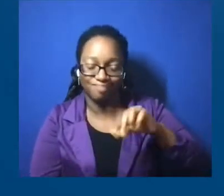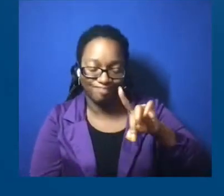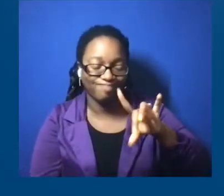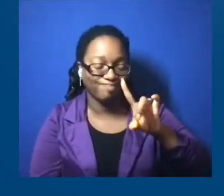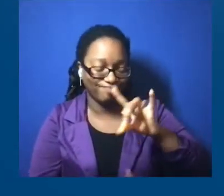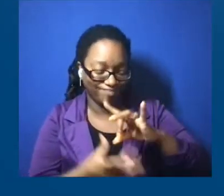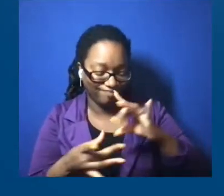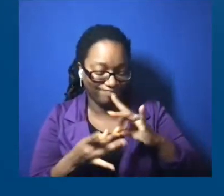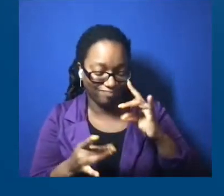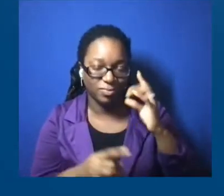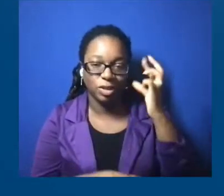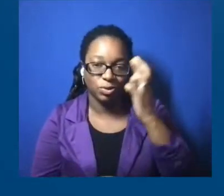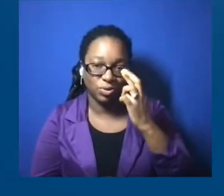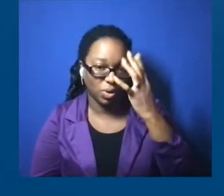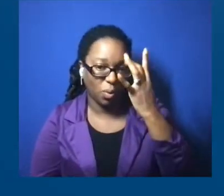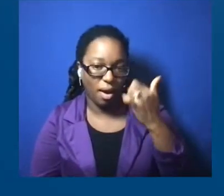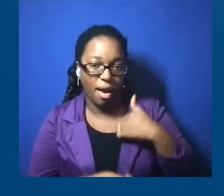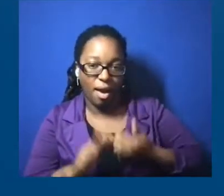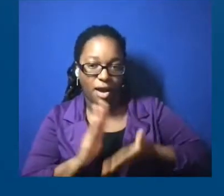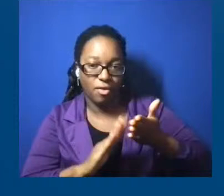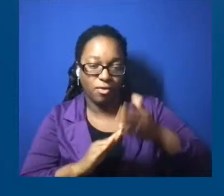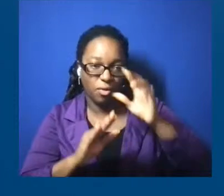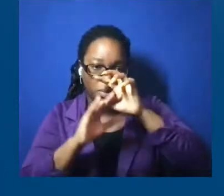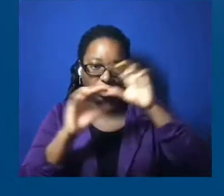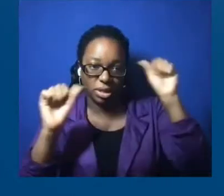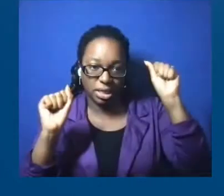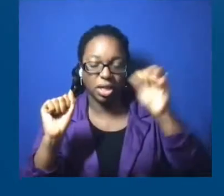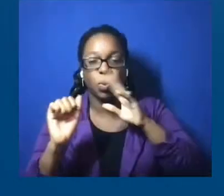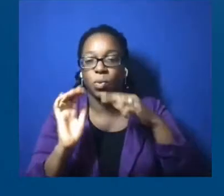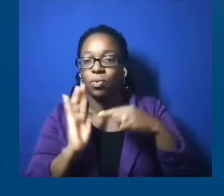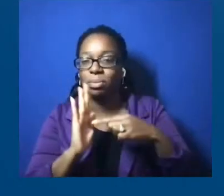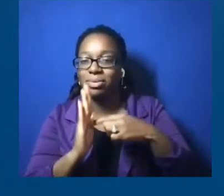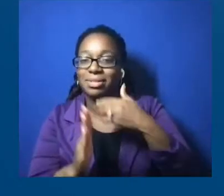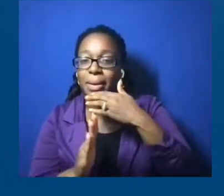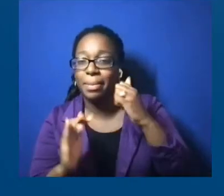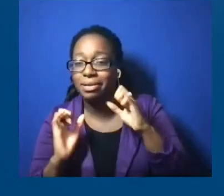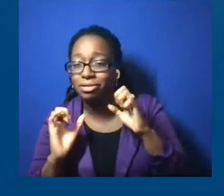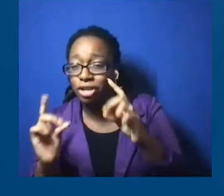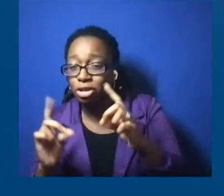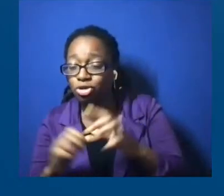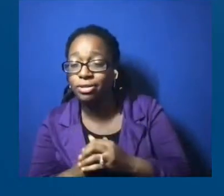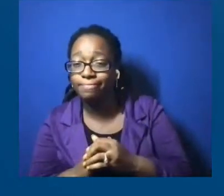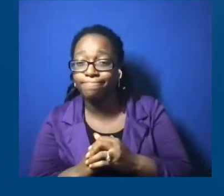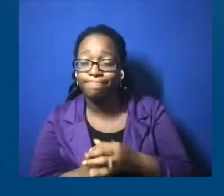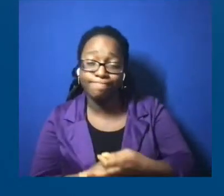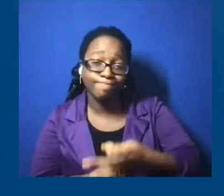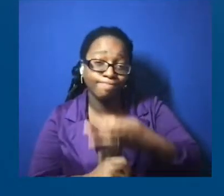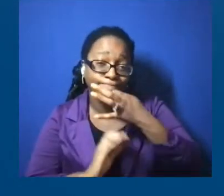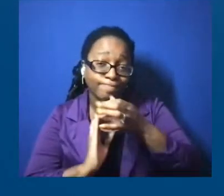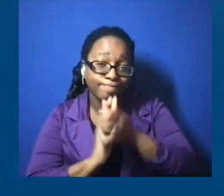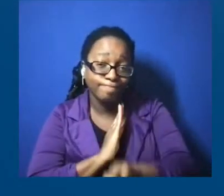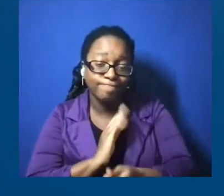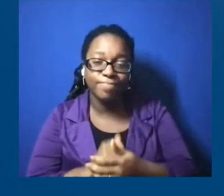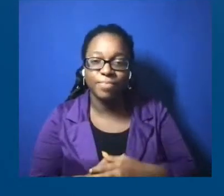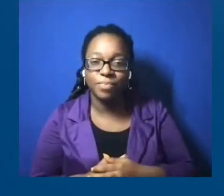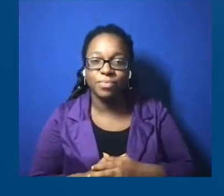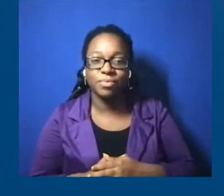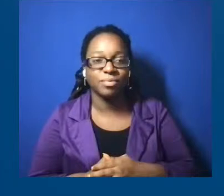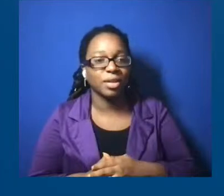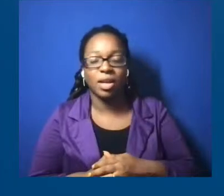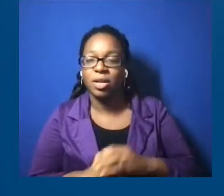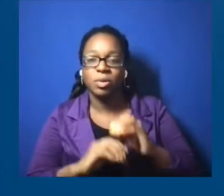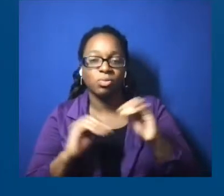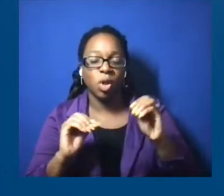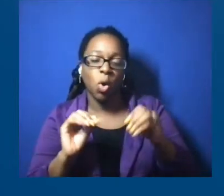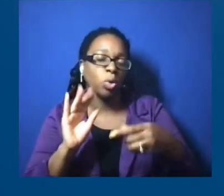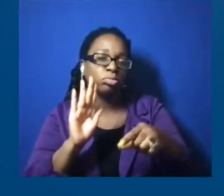ran, represent the best educated, most talented, least prejudiced generation in American